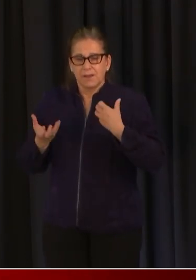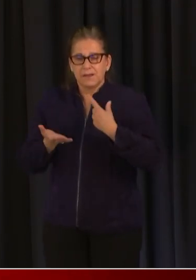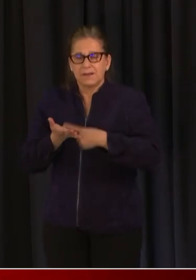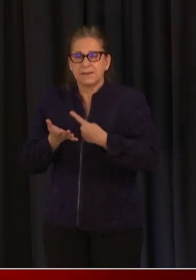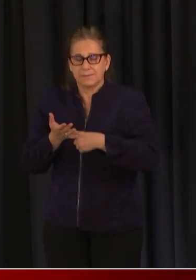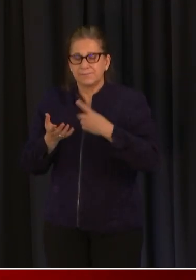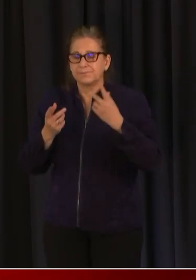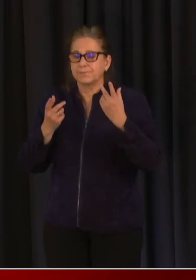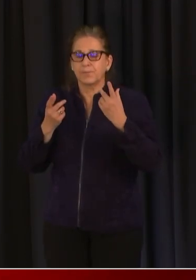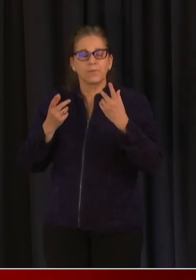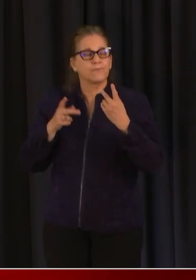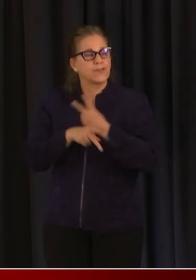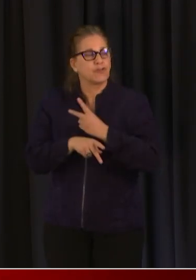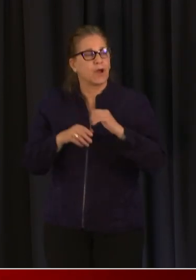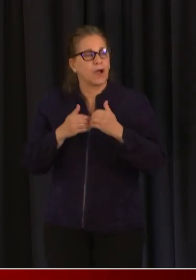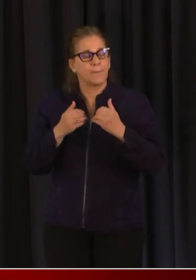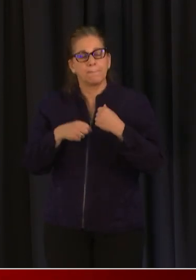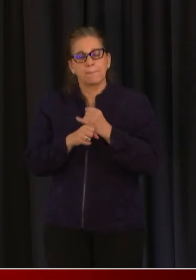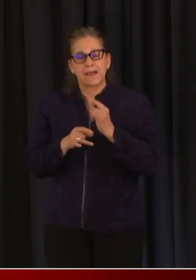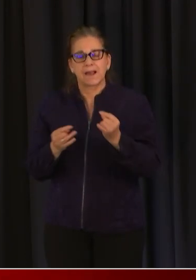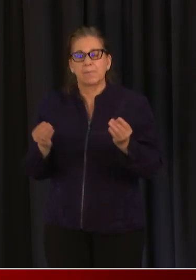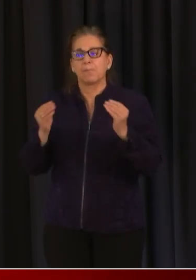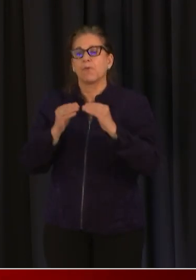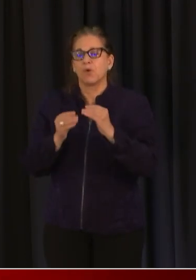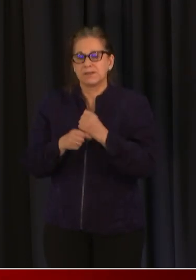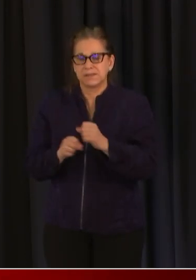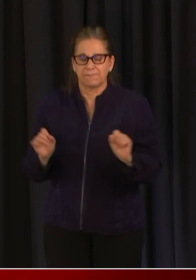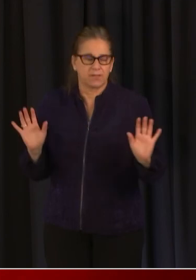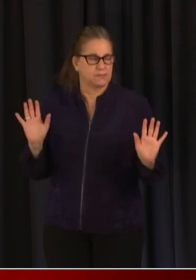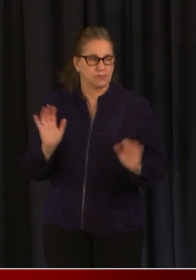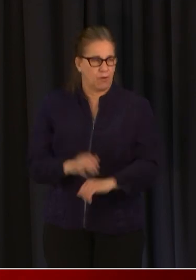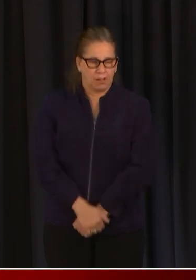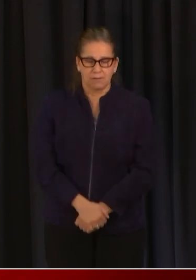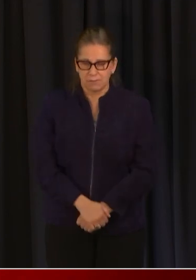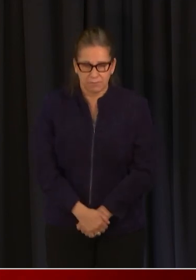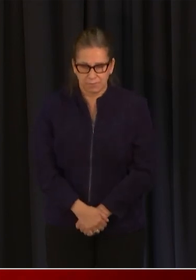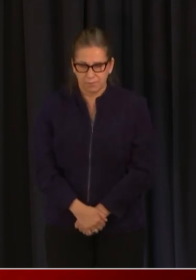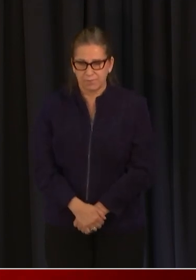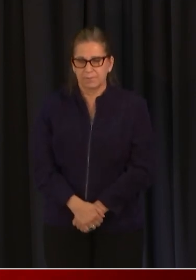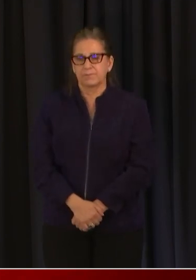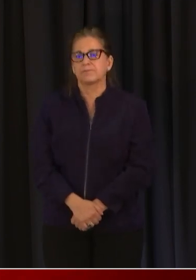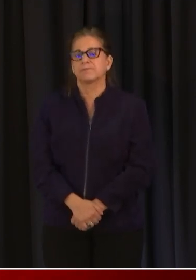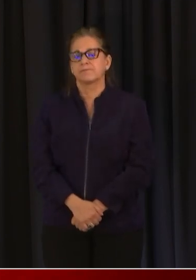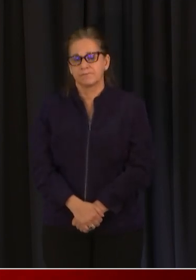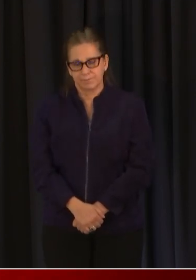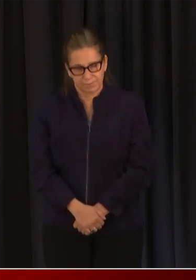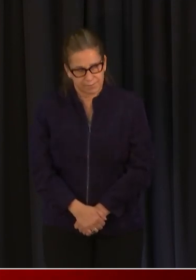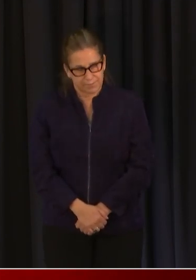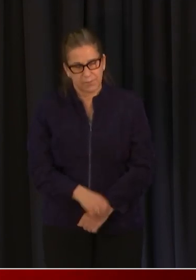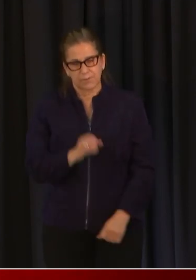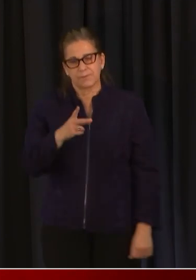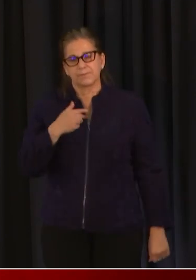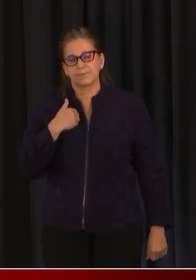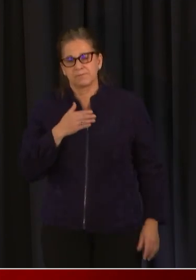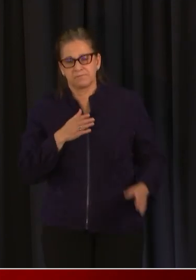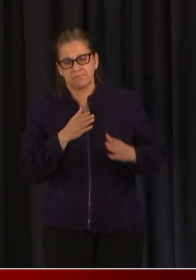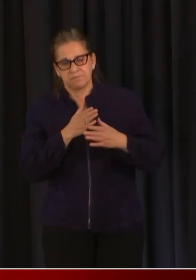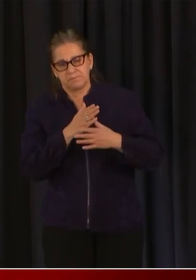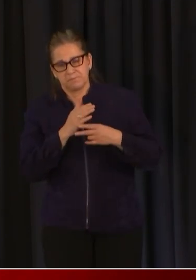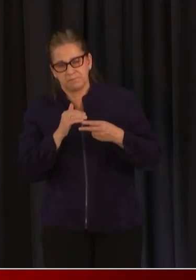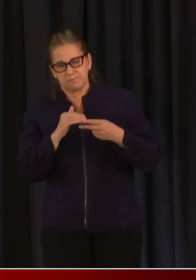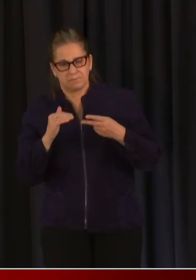more safely has to consider all of those things. And then if I could ask you about the Oscars last